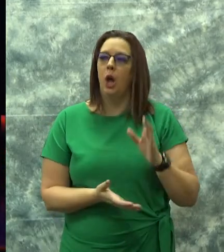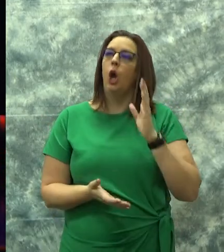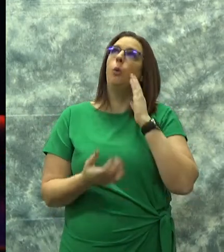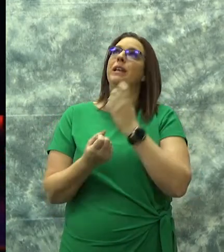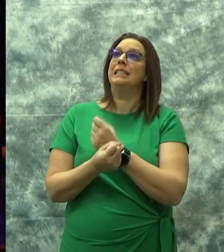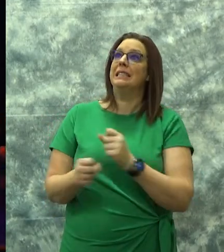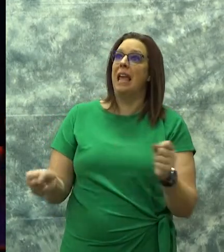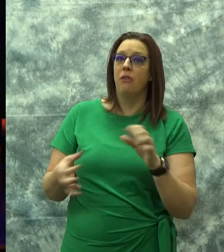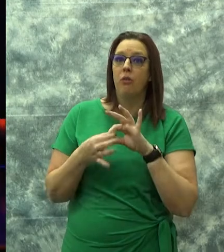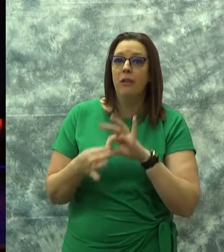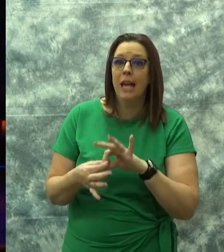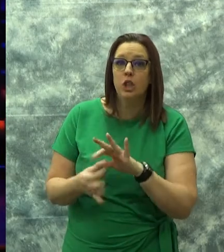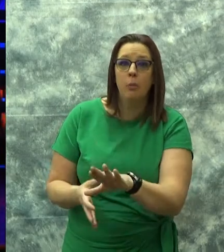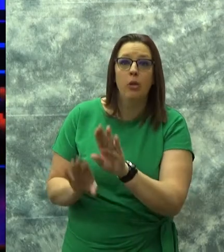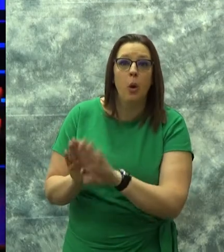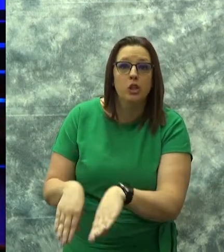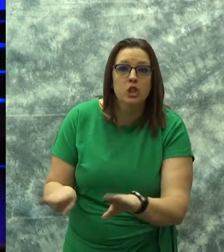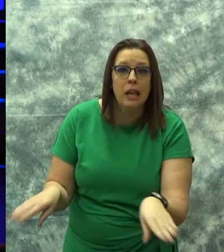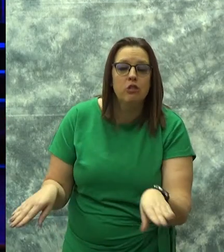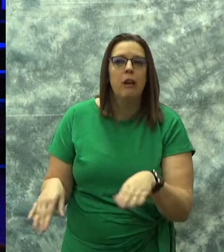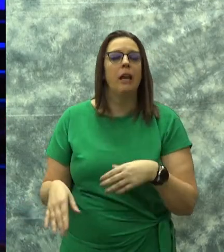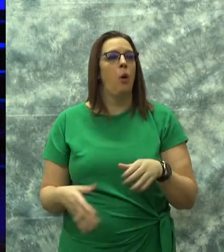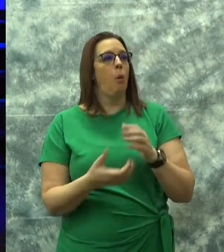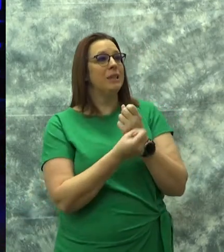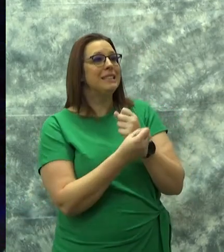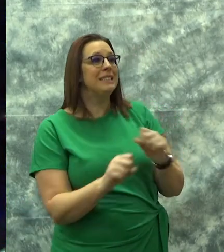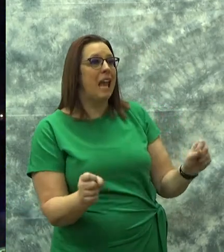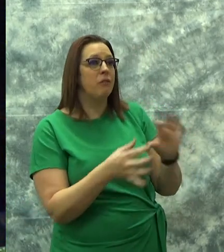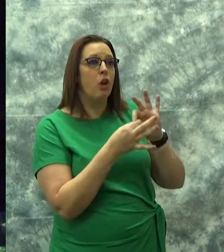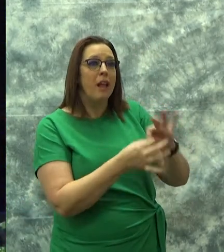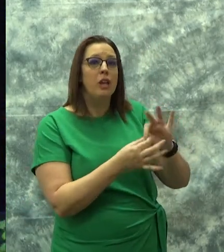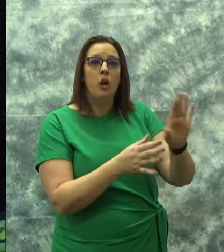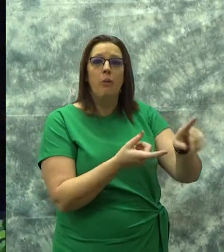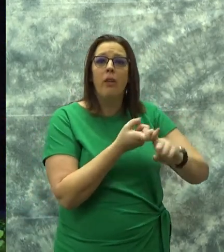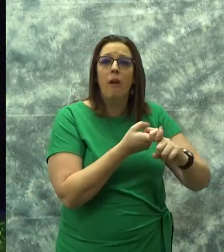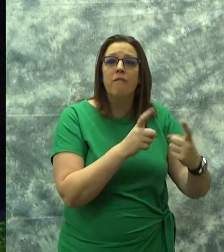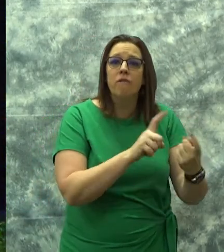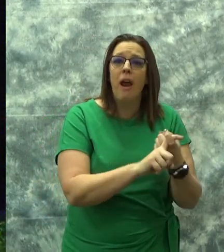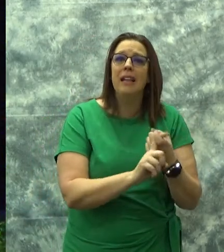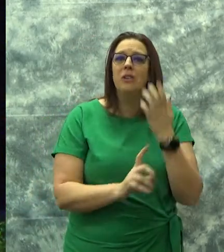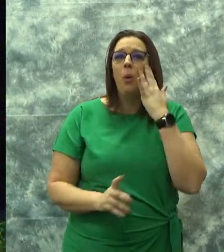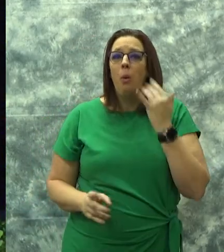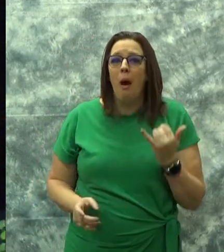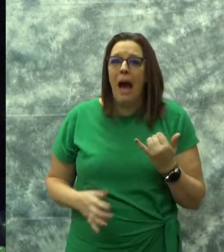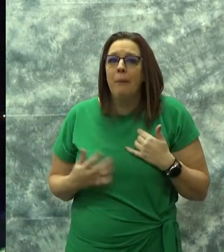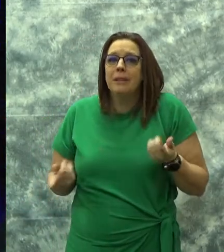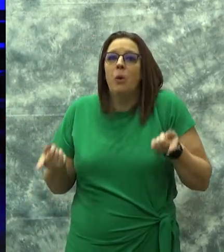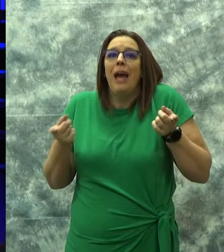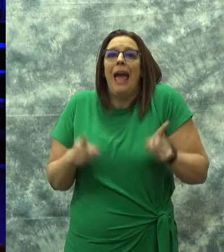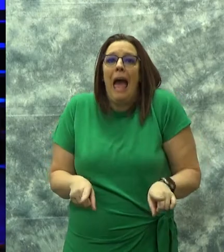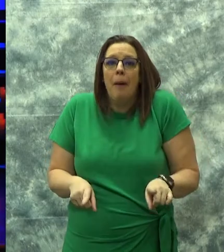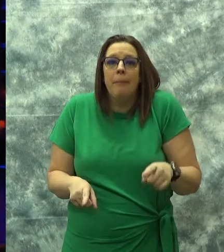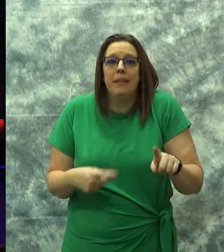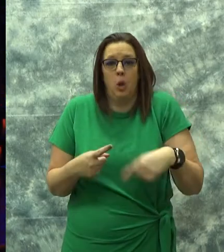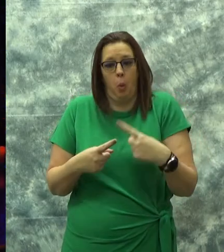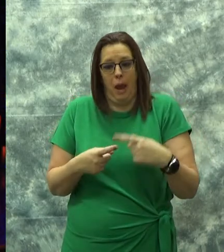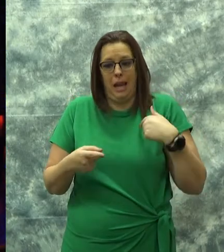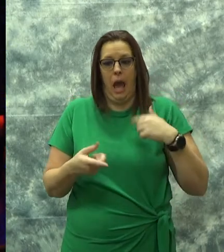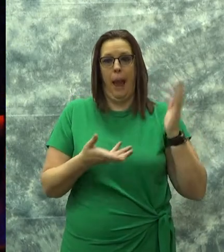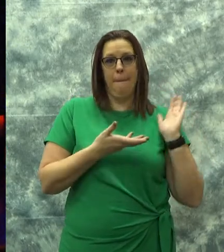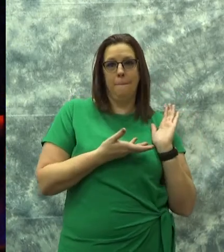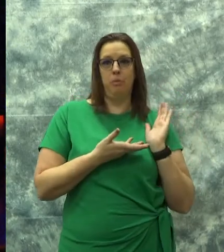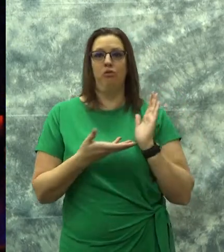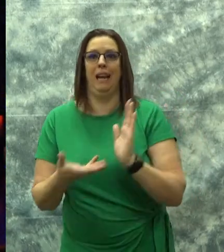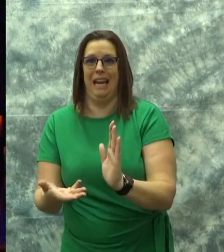will save your relationship with your kids. It will save your relationship with your friends. Because many times what happens when we bring our